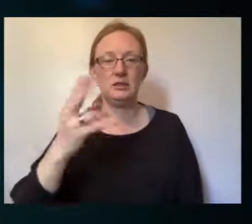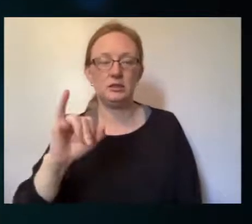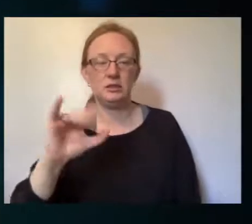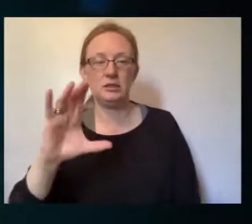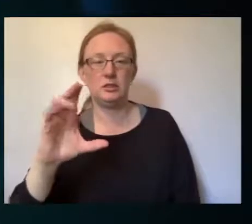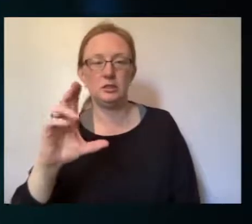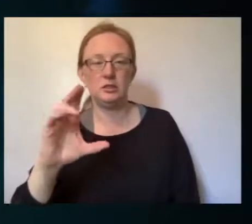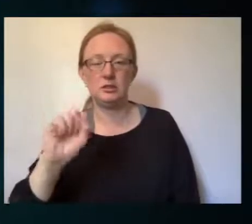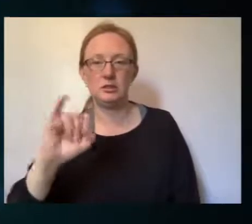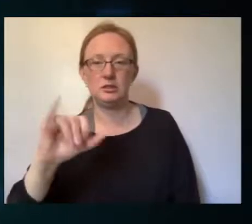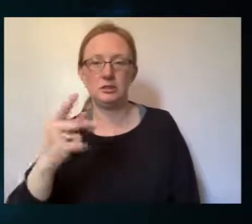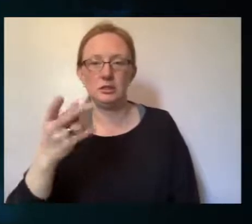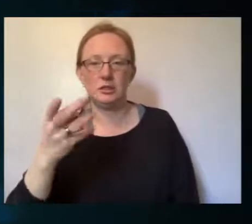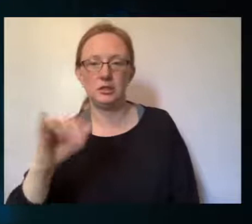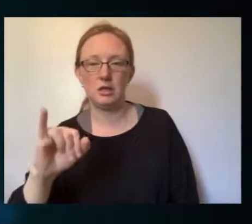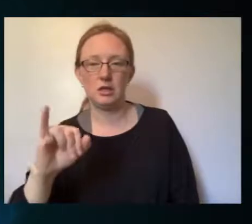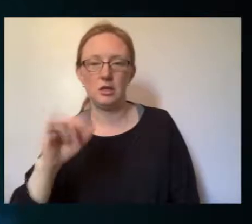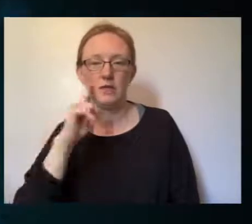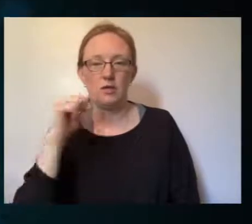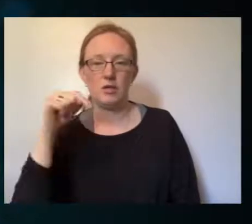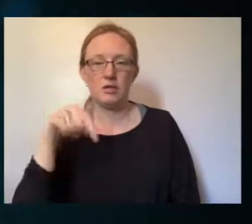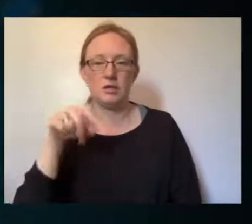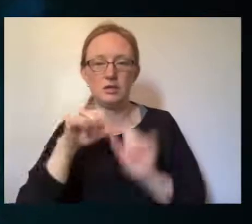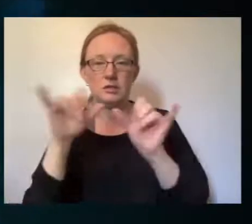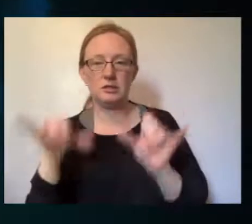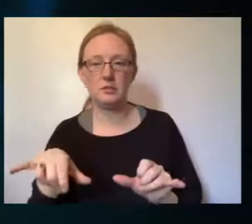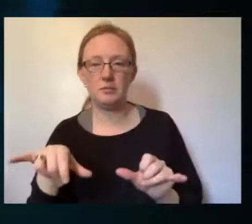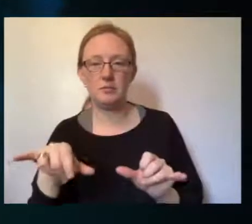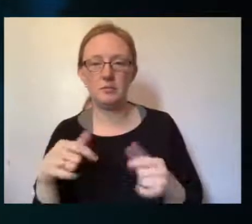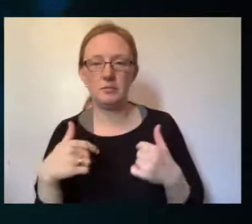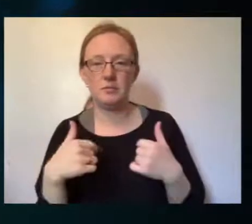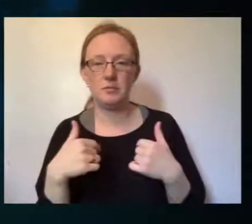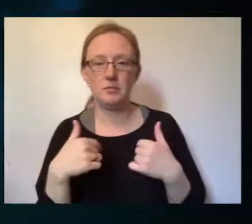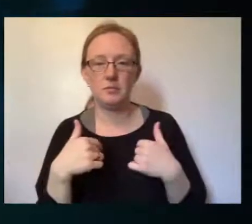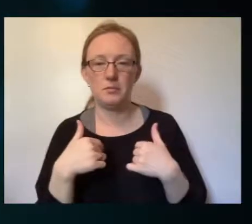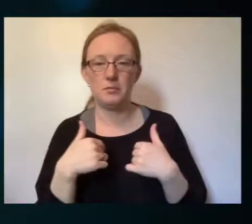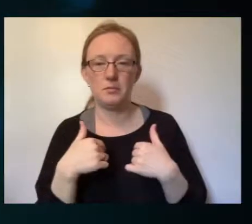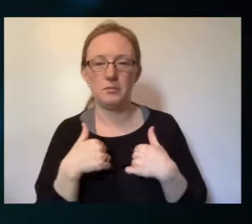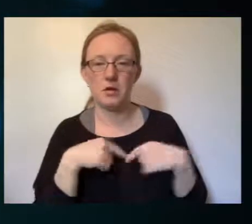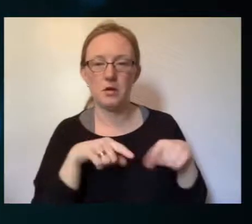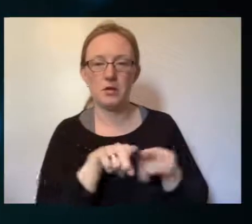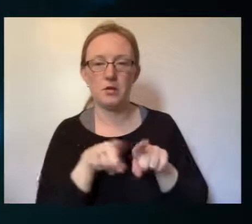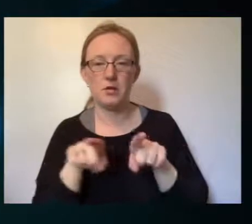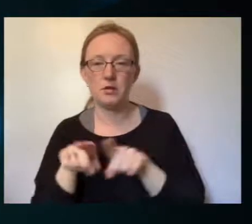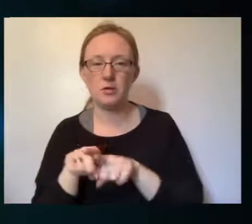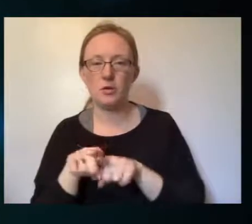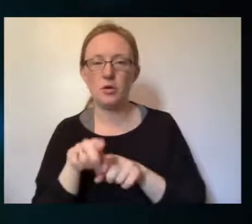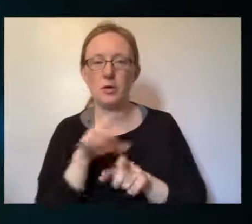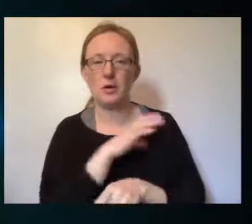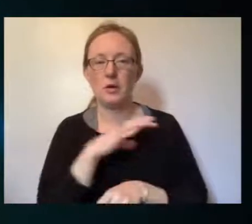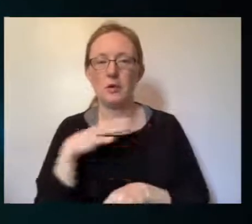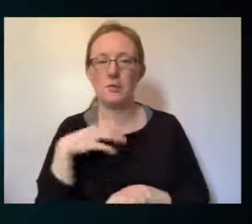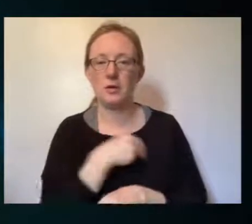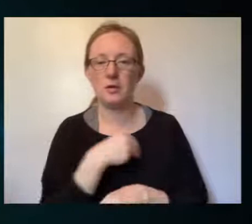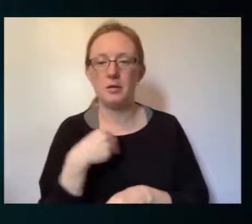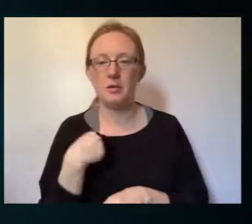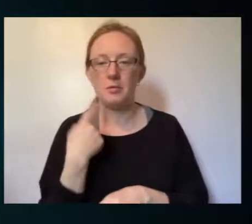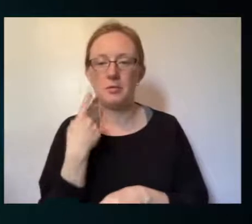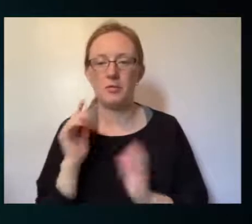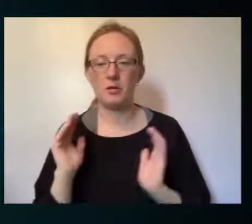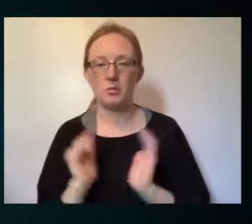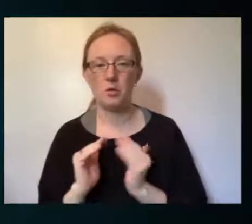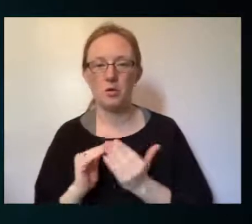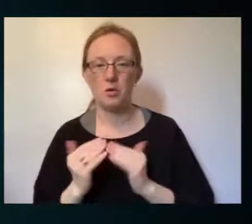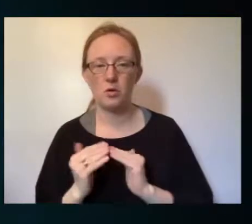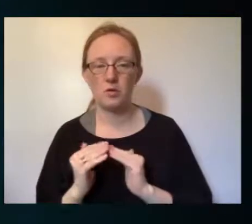Equity for this term. And I've also been a steering committee member at a small conference